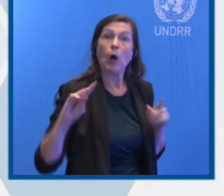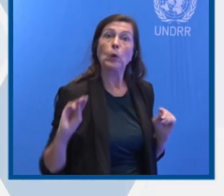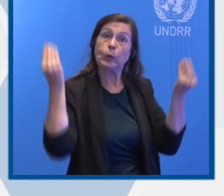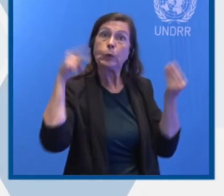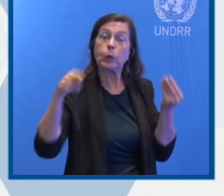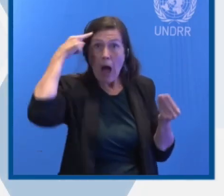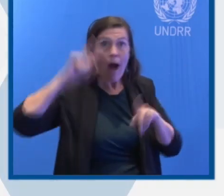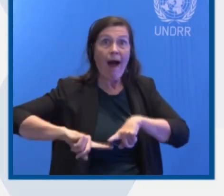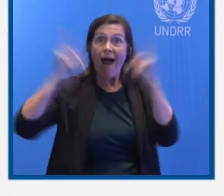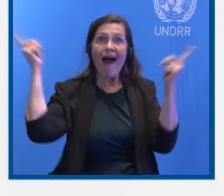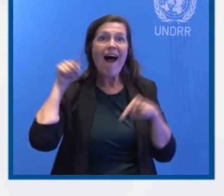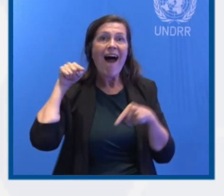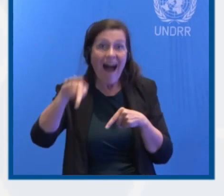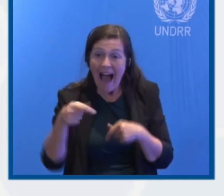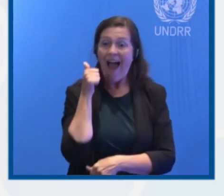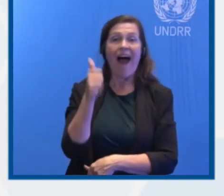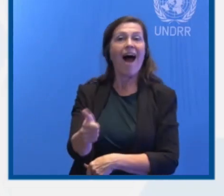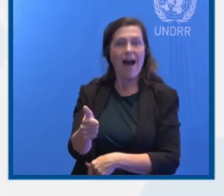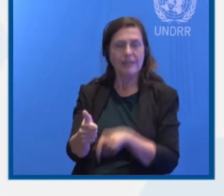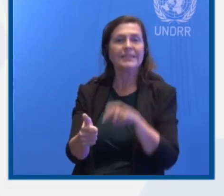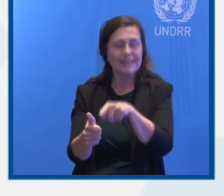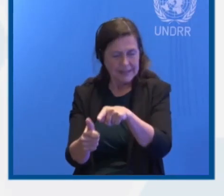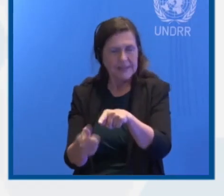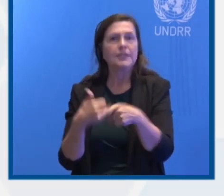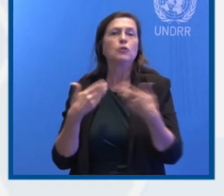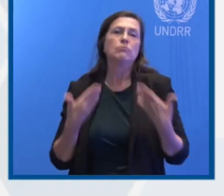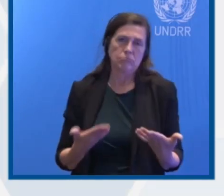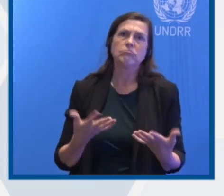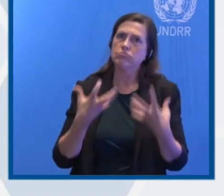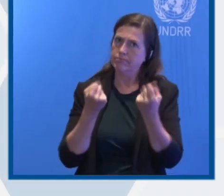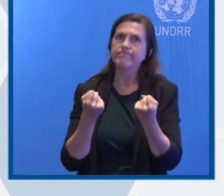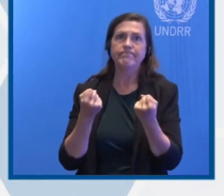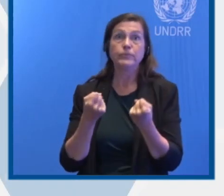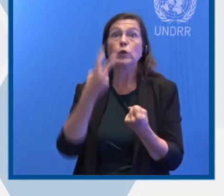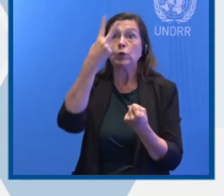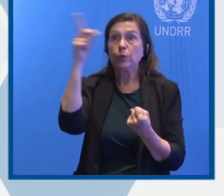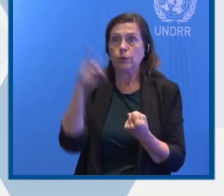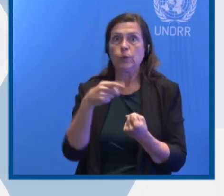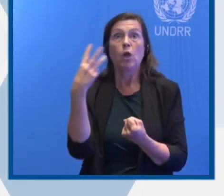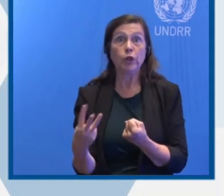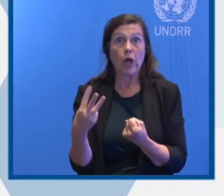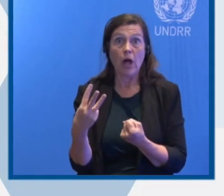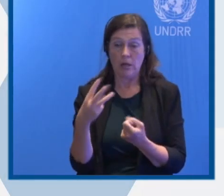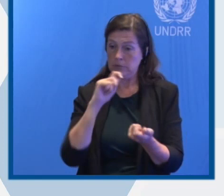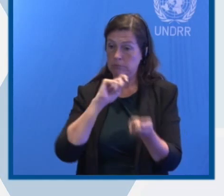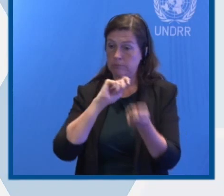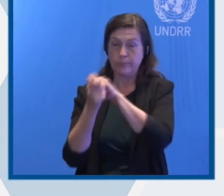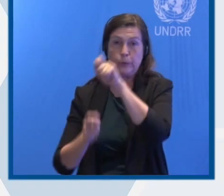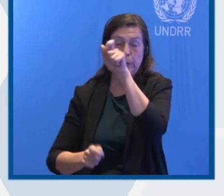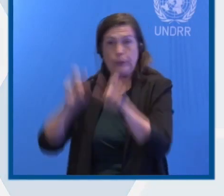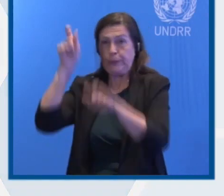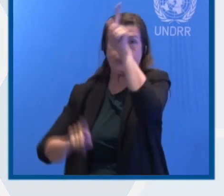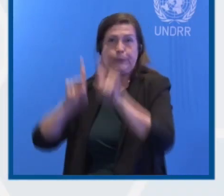we all know that we are moving into megacities. 2/3 of the planet is expected to be in a city